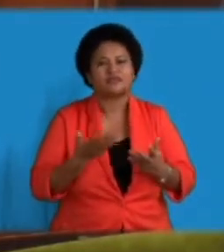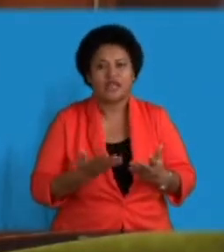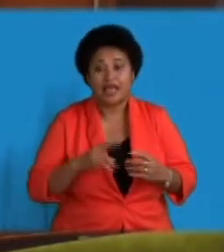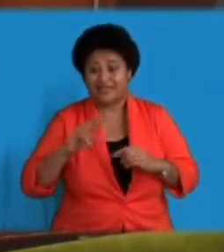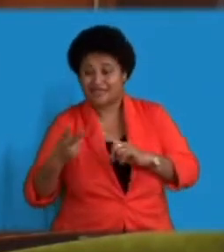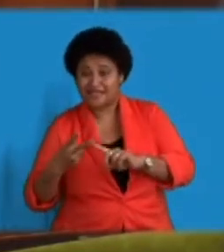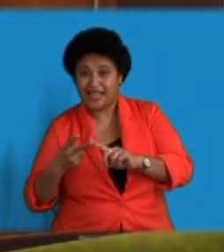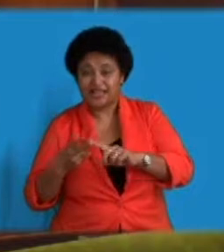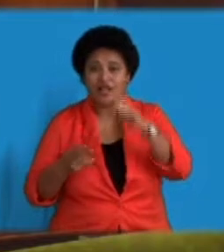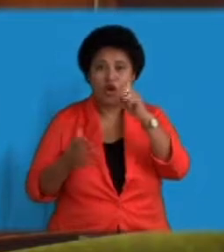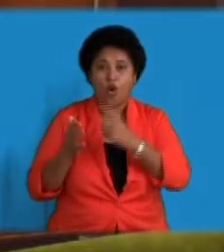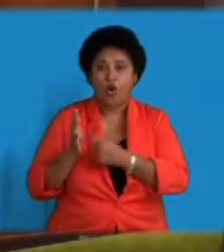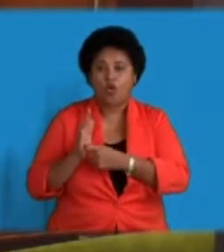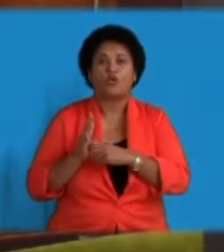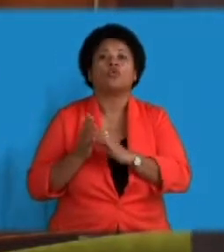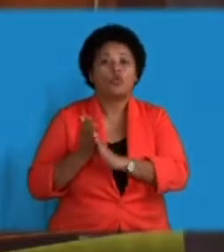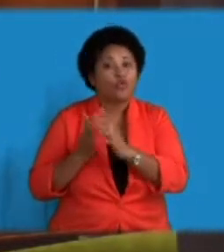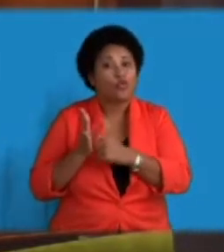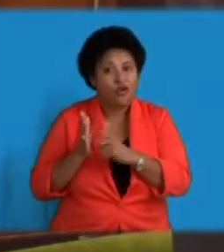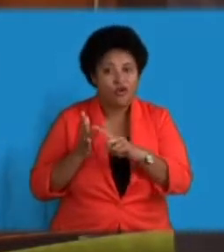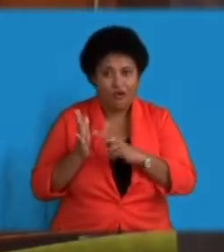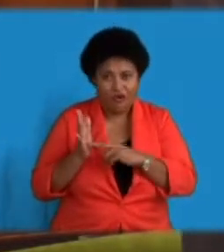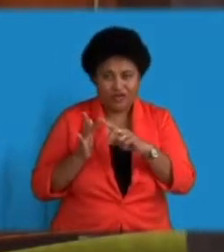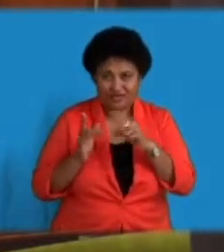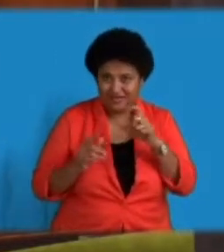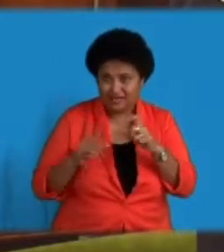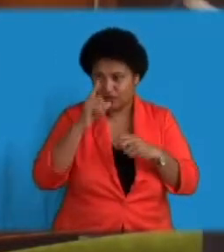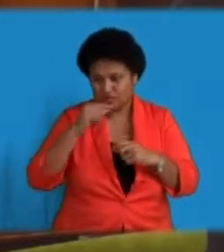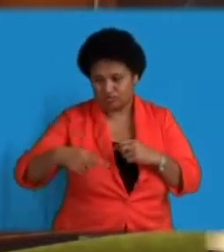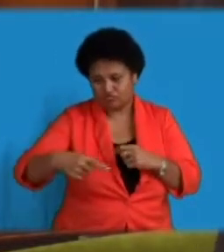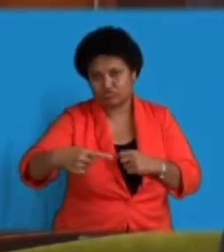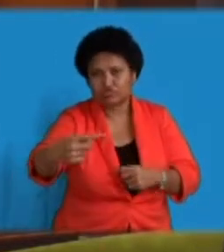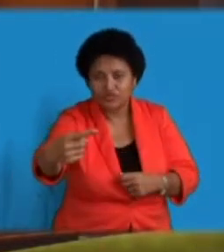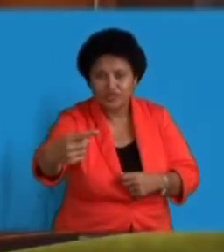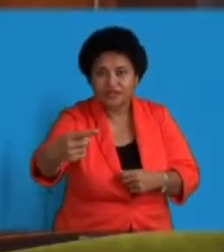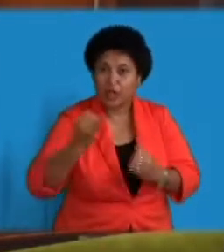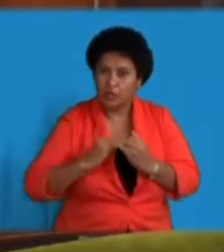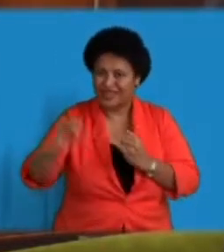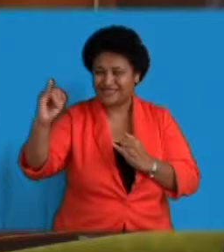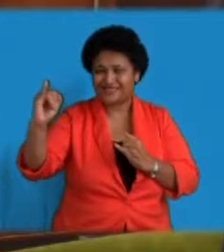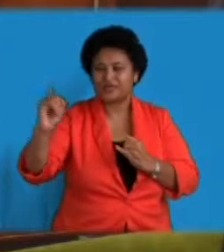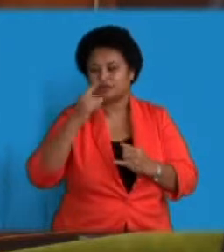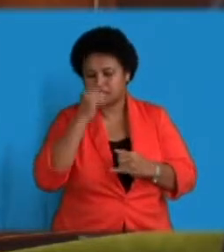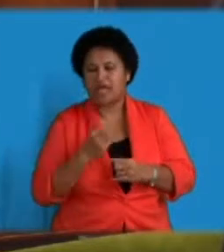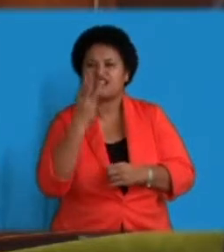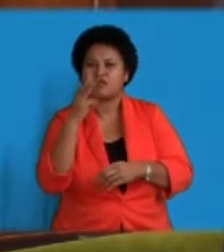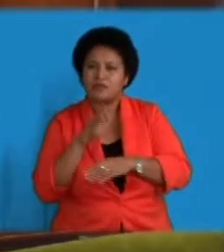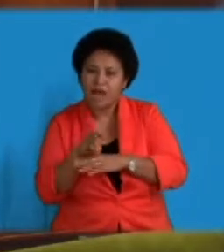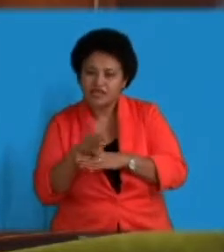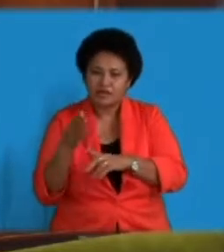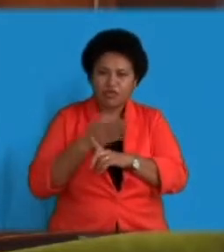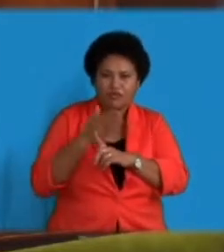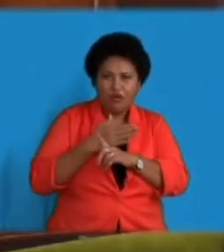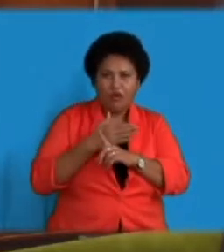with chronic or incurable chronic kidney diseases who may receive dialysis up to 3 months prior to kidney